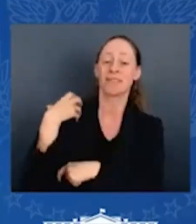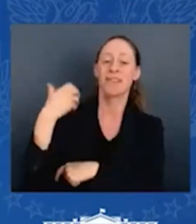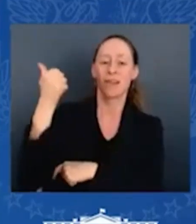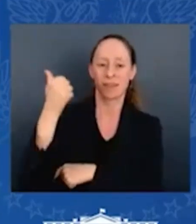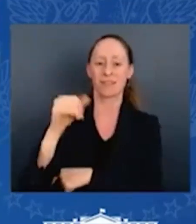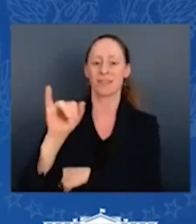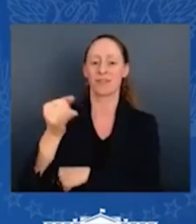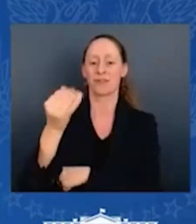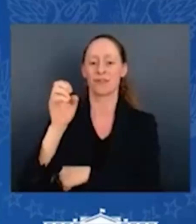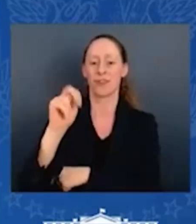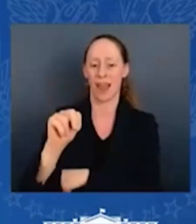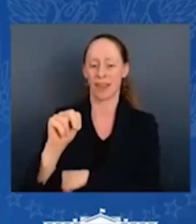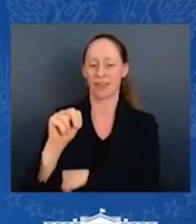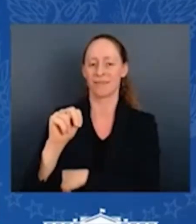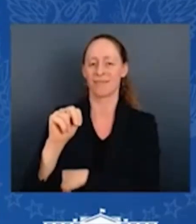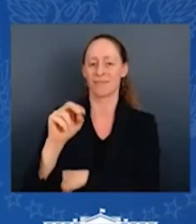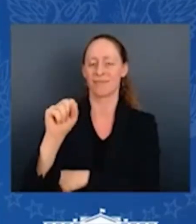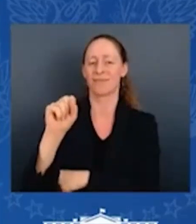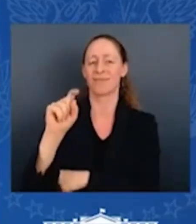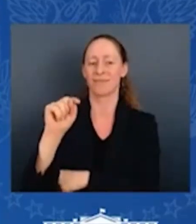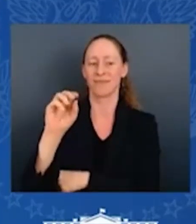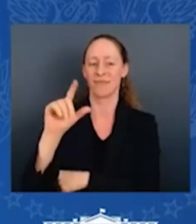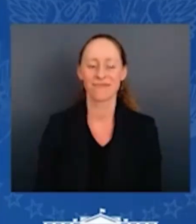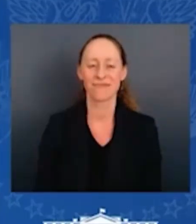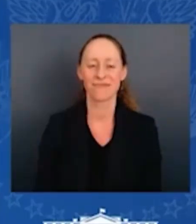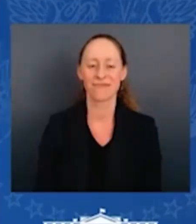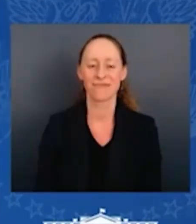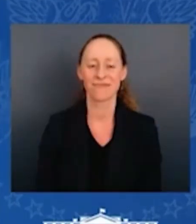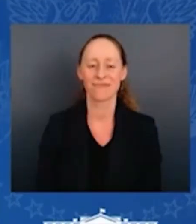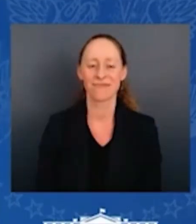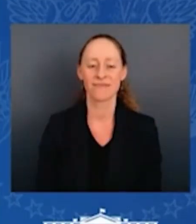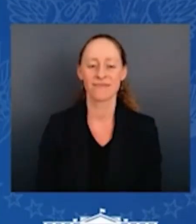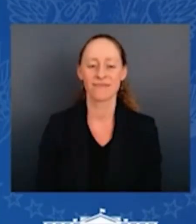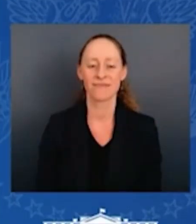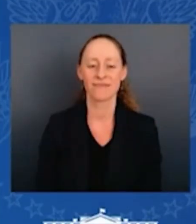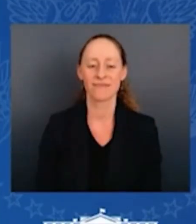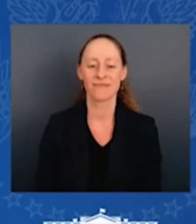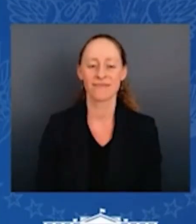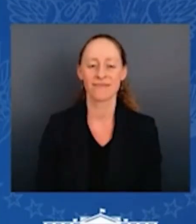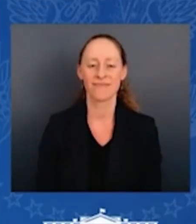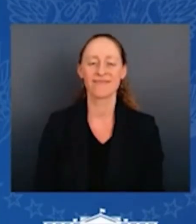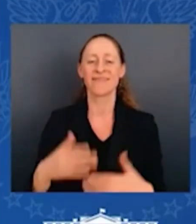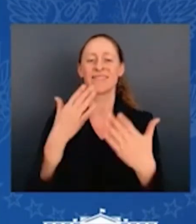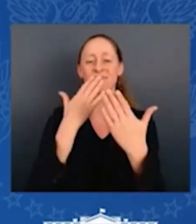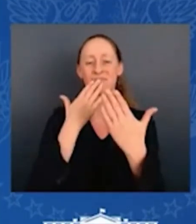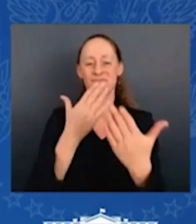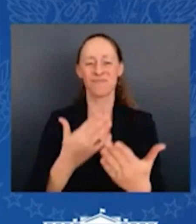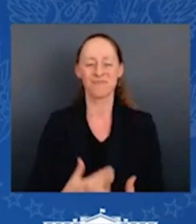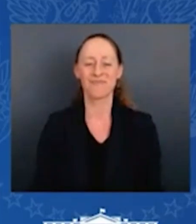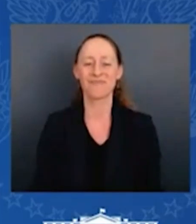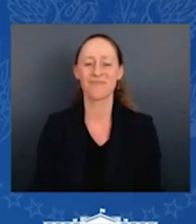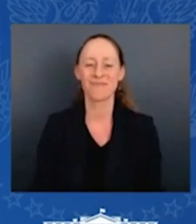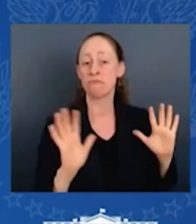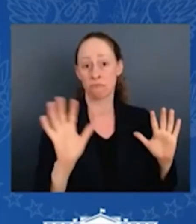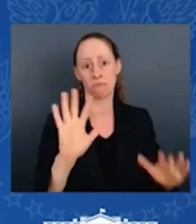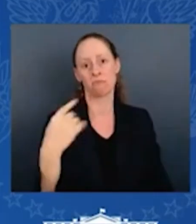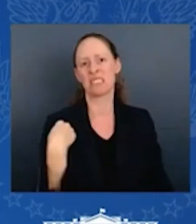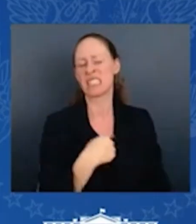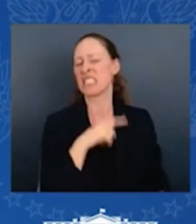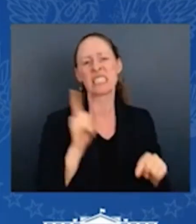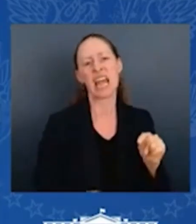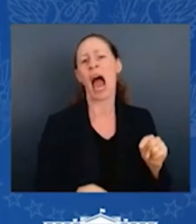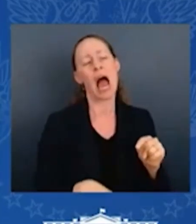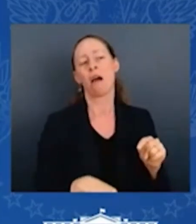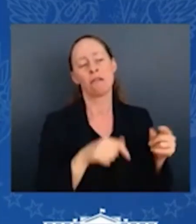Nasa U.S. Capitol ang mga leader ng 32 member countries para sa summit. Kasama sa mga dumalo ang kahahala lamang na